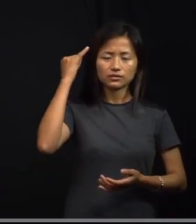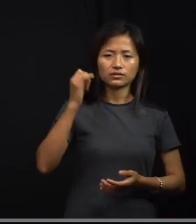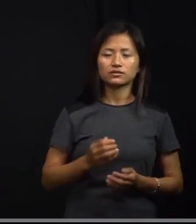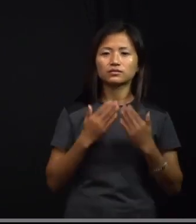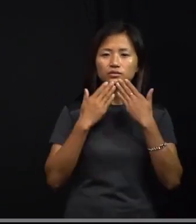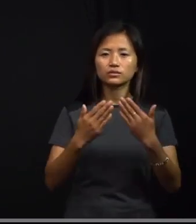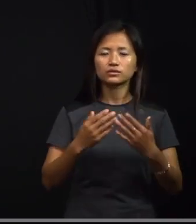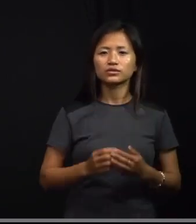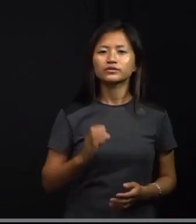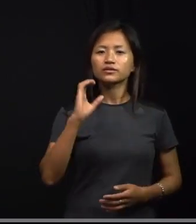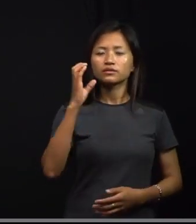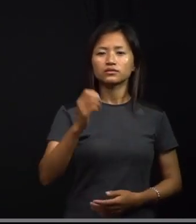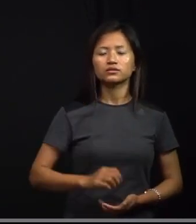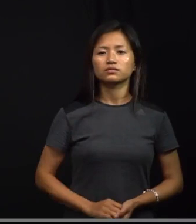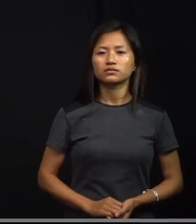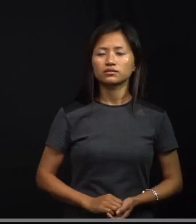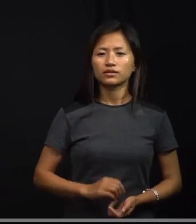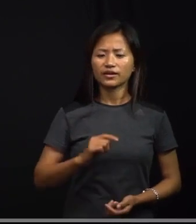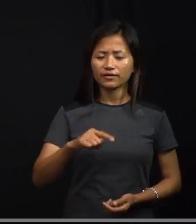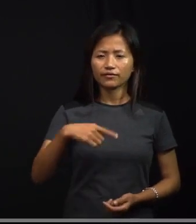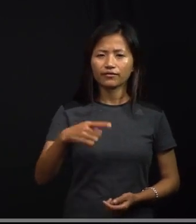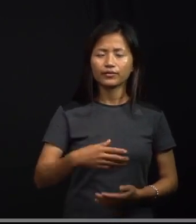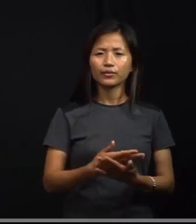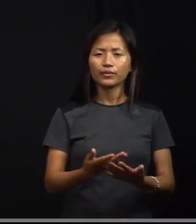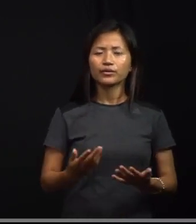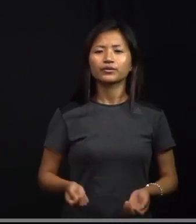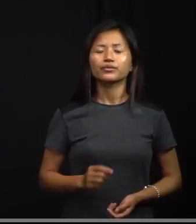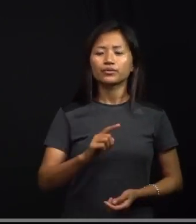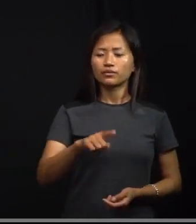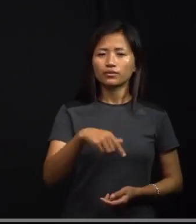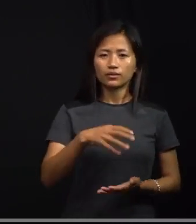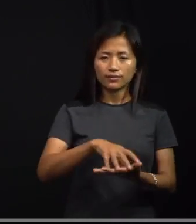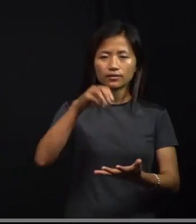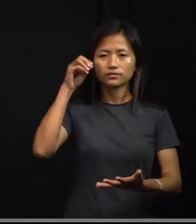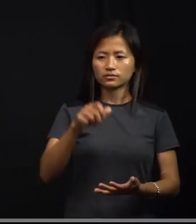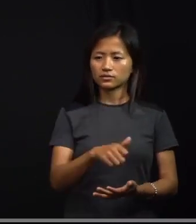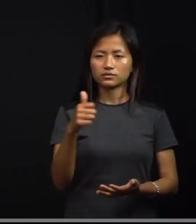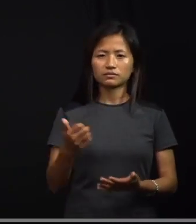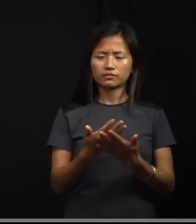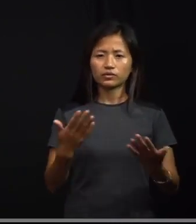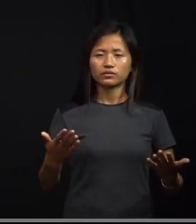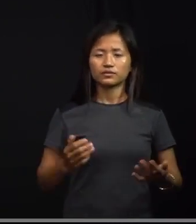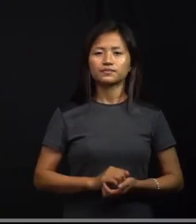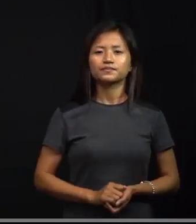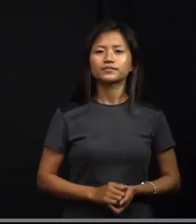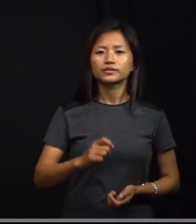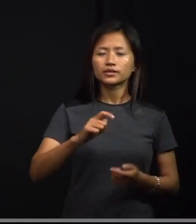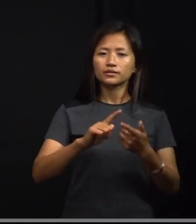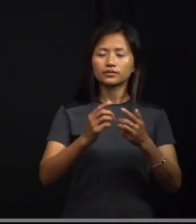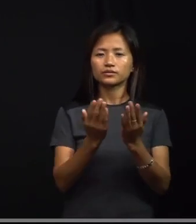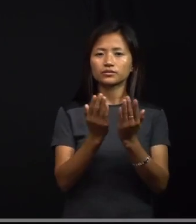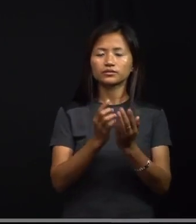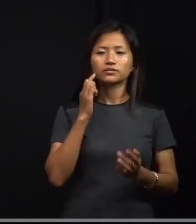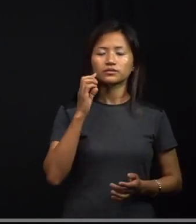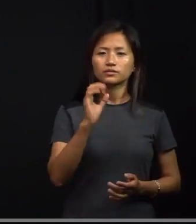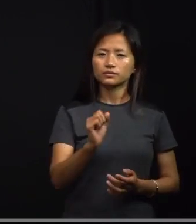school or the college. So everywhere you are learning something or the other, right? So that is why education is